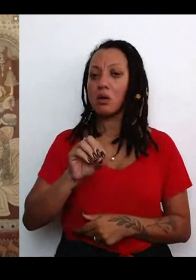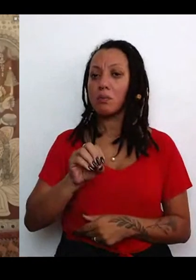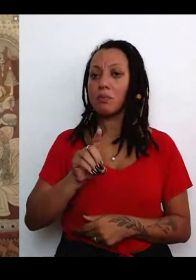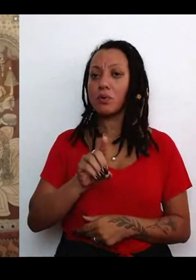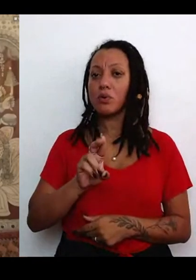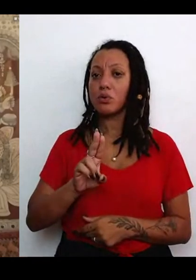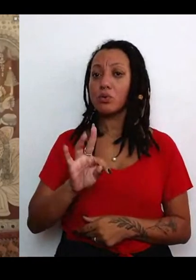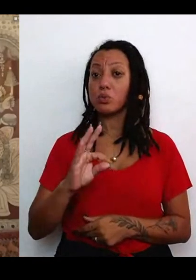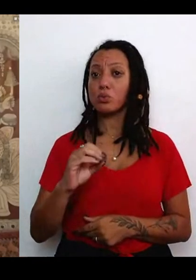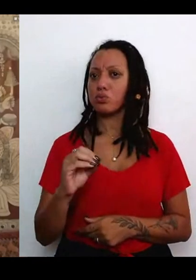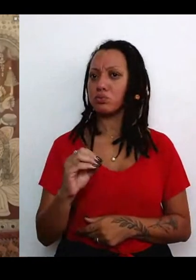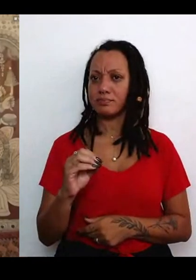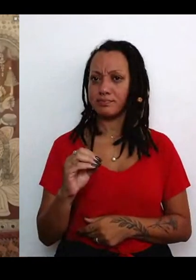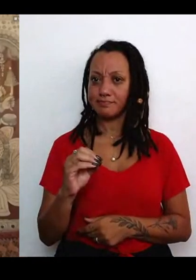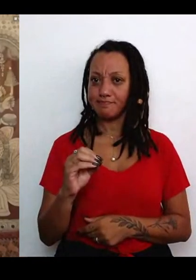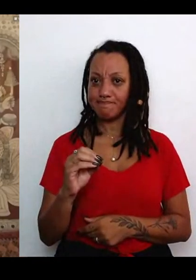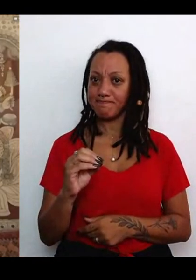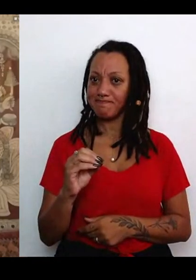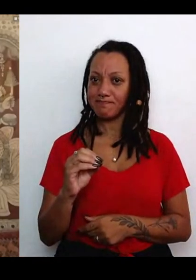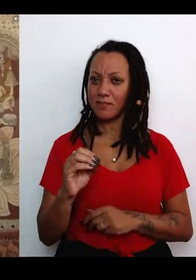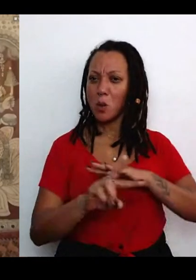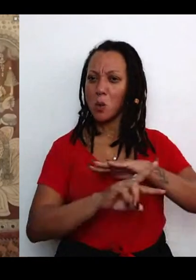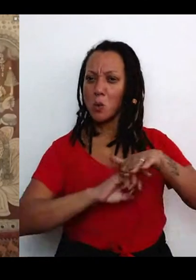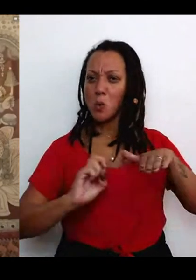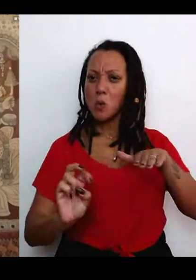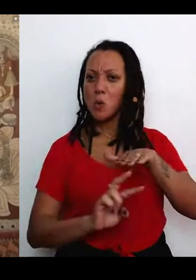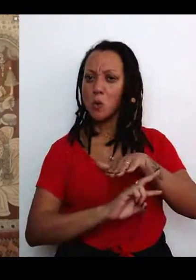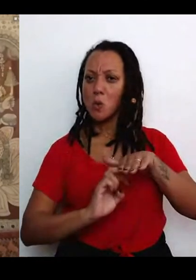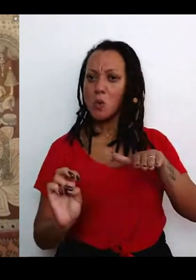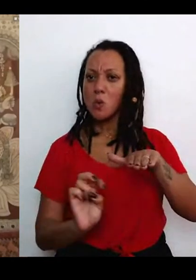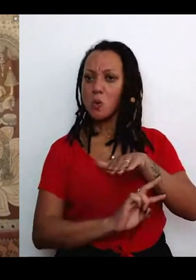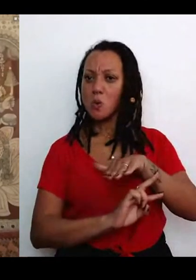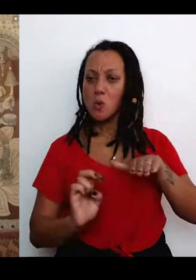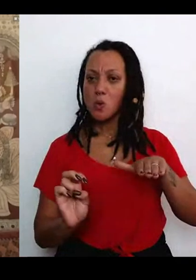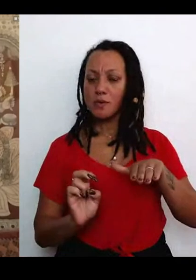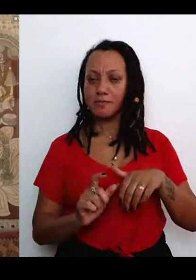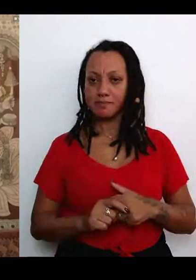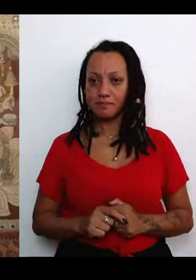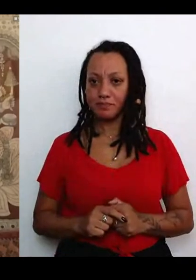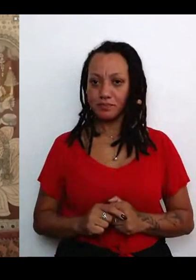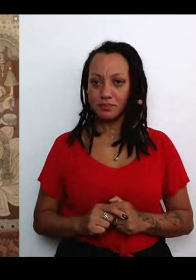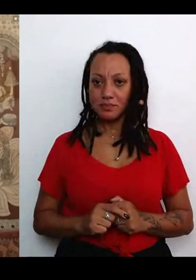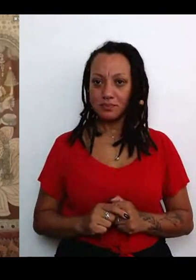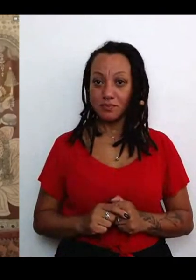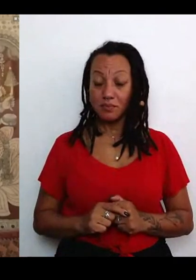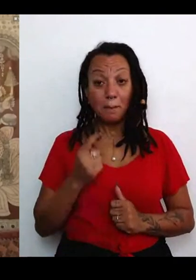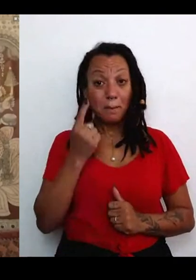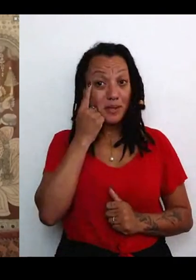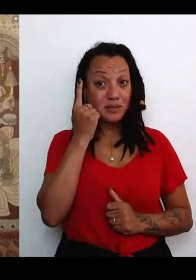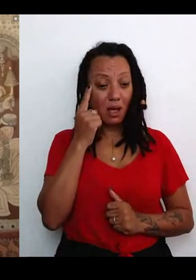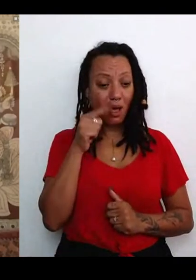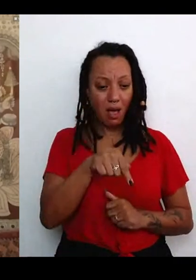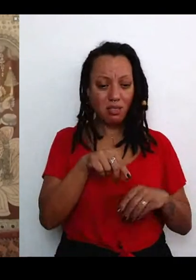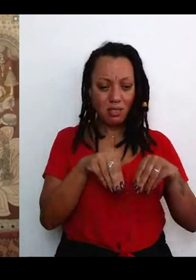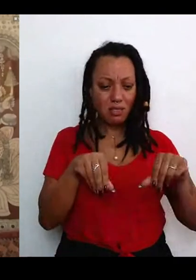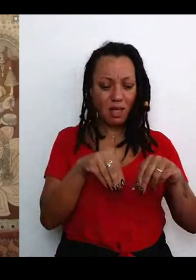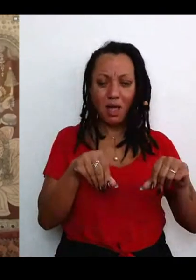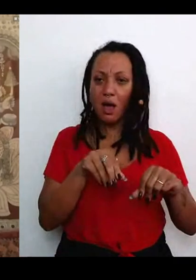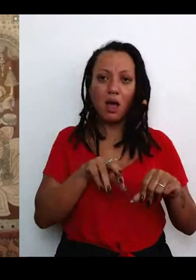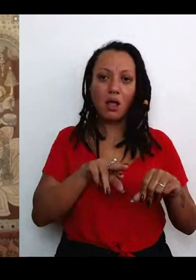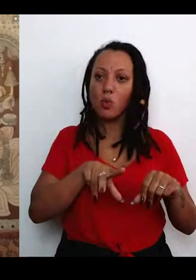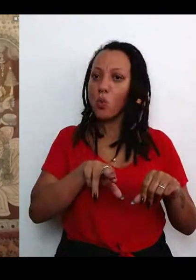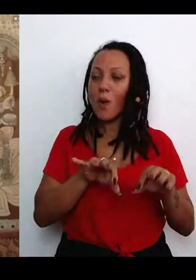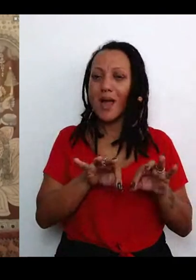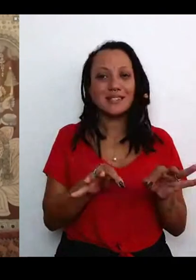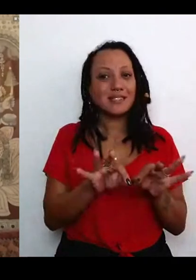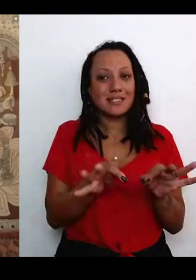empty of people geronalis the legal jurisprudence of that Ecology of history of colonialism with